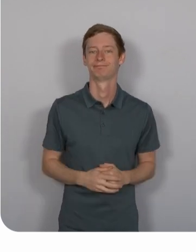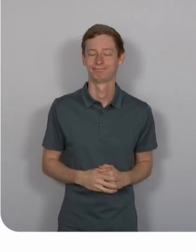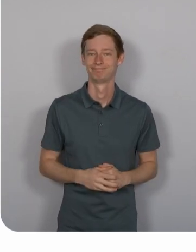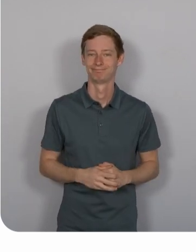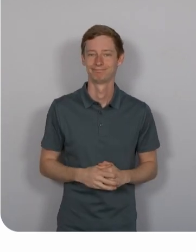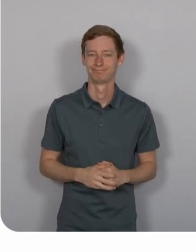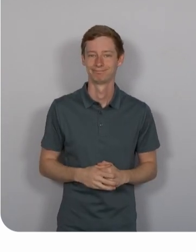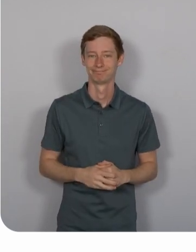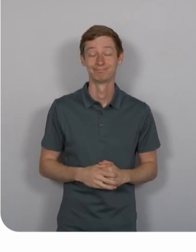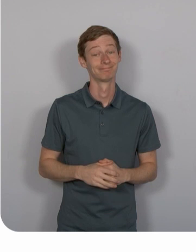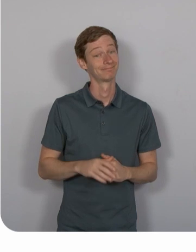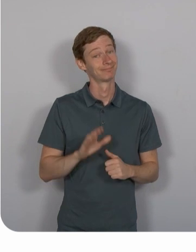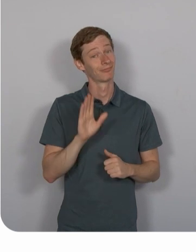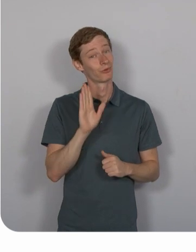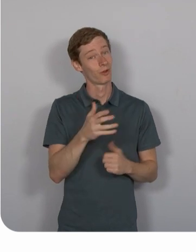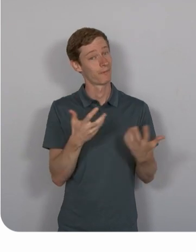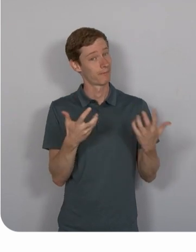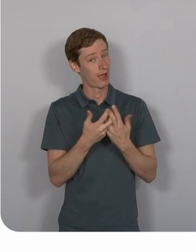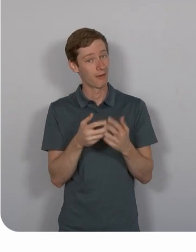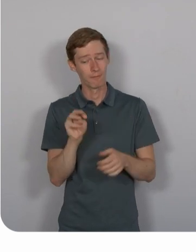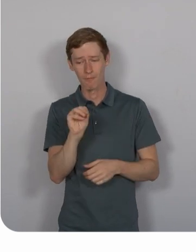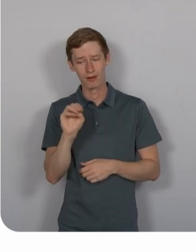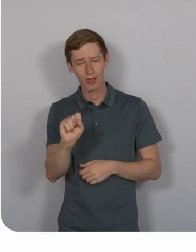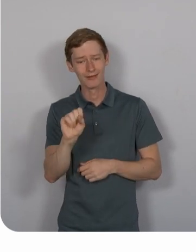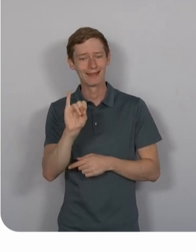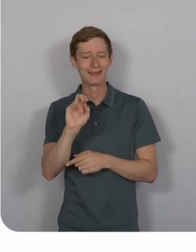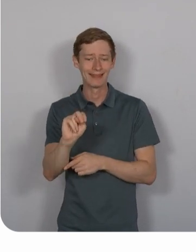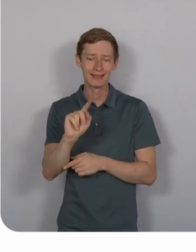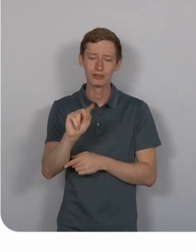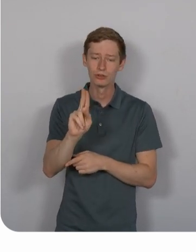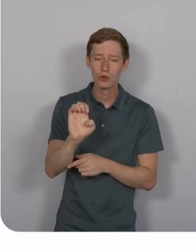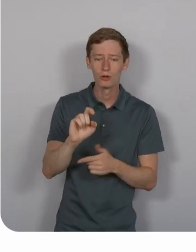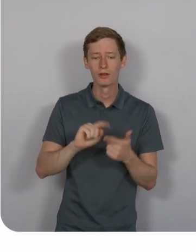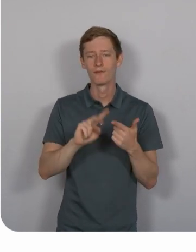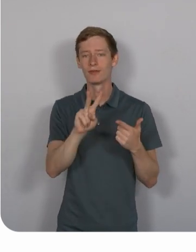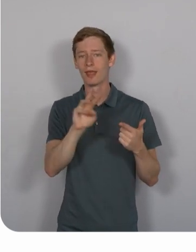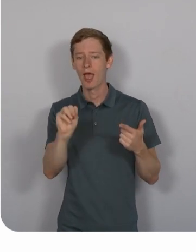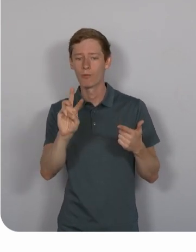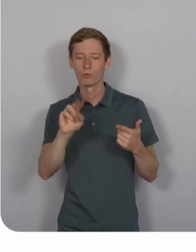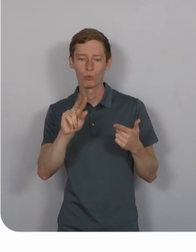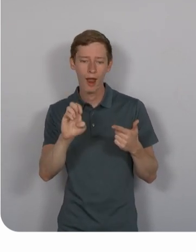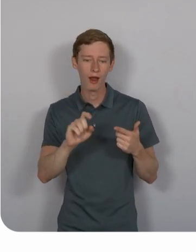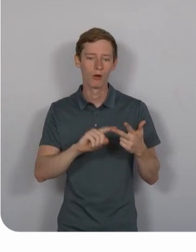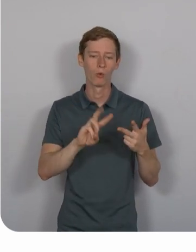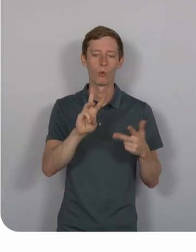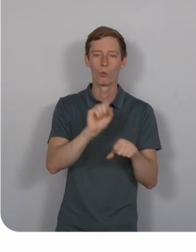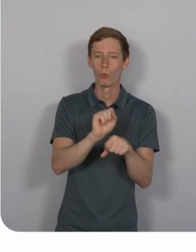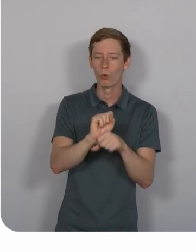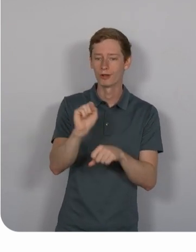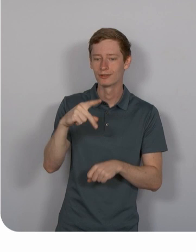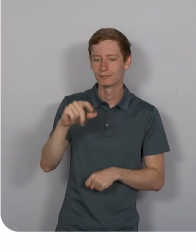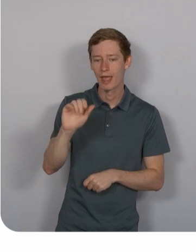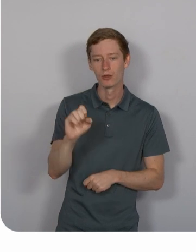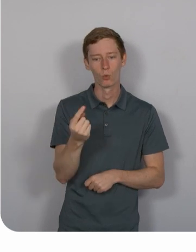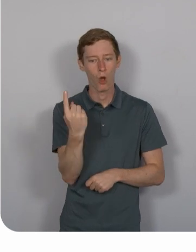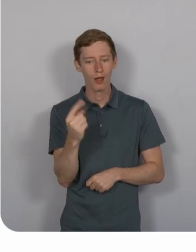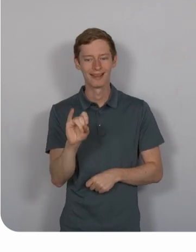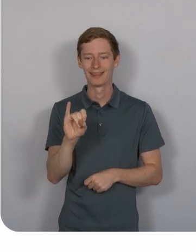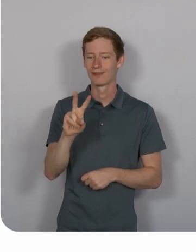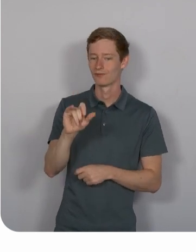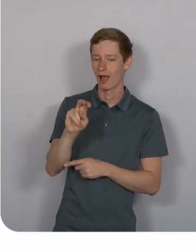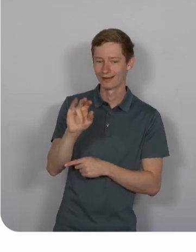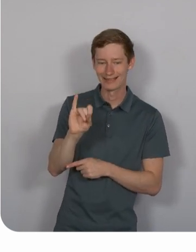So, this is going to be compatible with Microsoft Intune, VMware Workspace ONE, Ivanti UEM. And we got